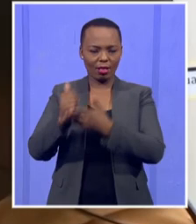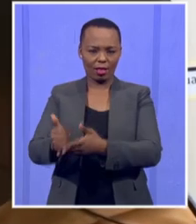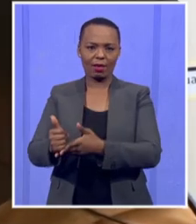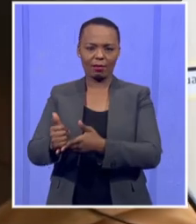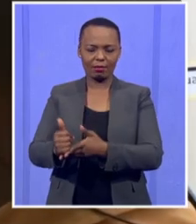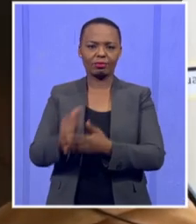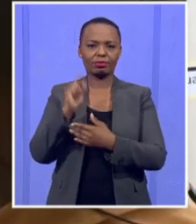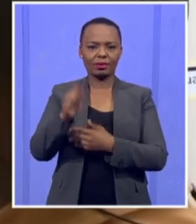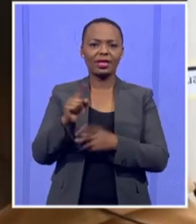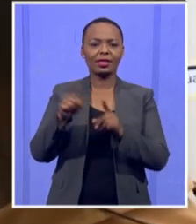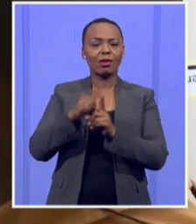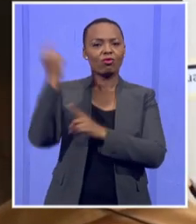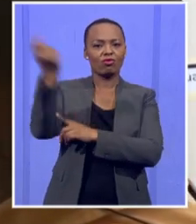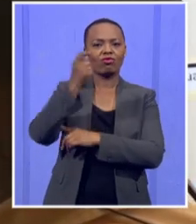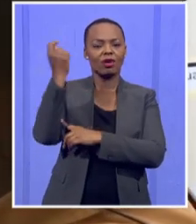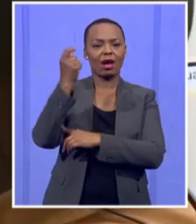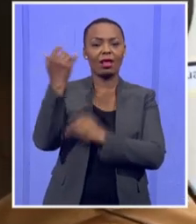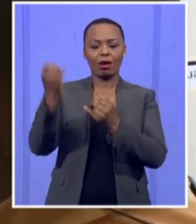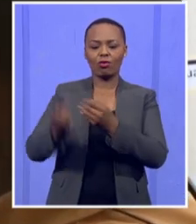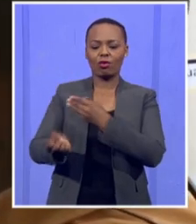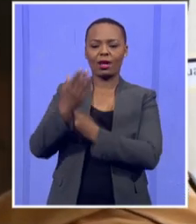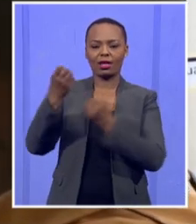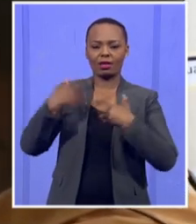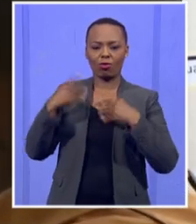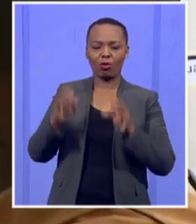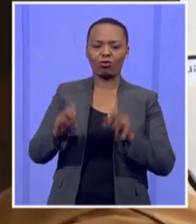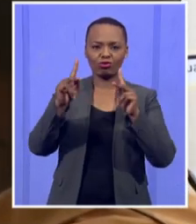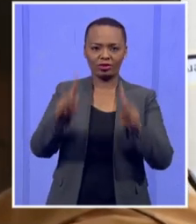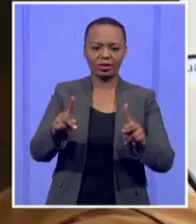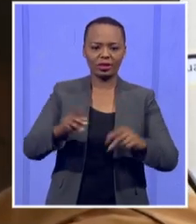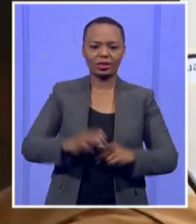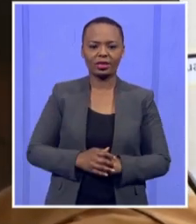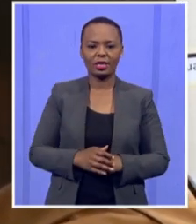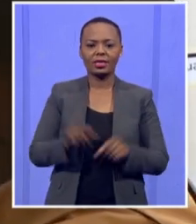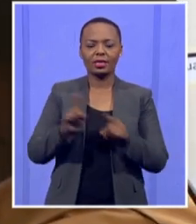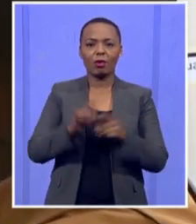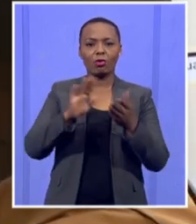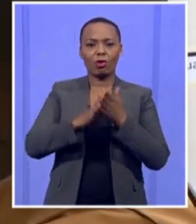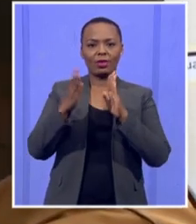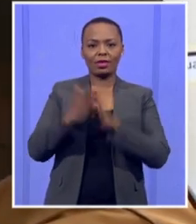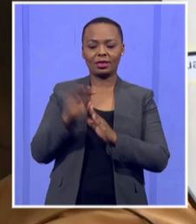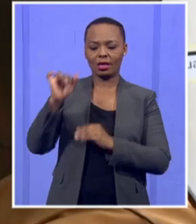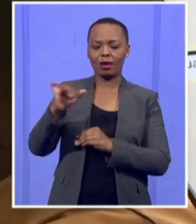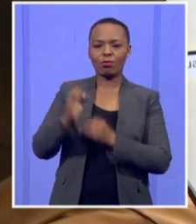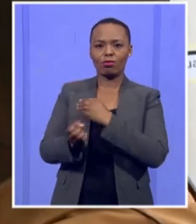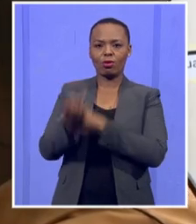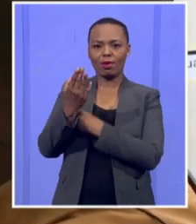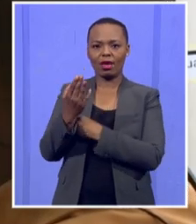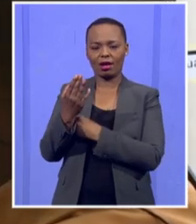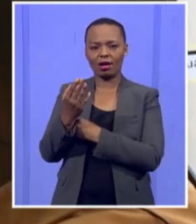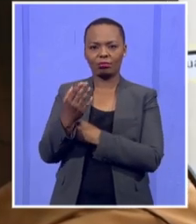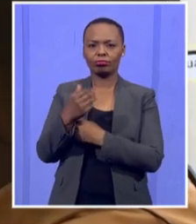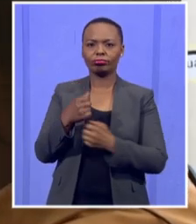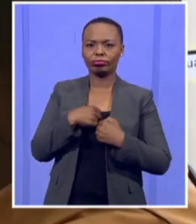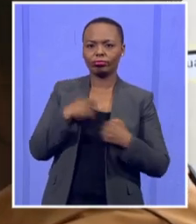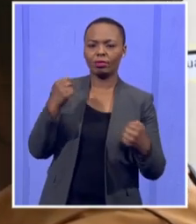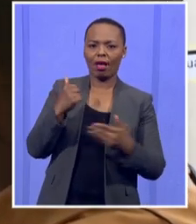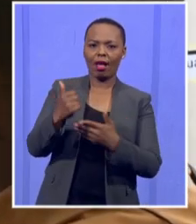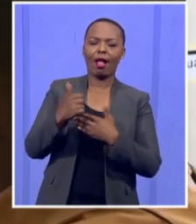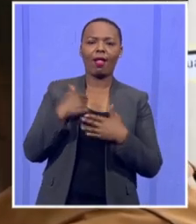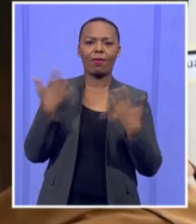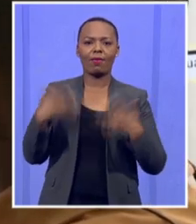and Mpumalanga has given me the opportunity, and the community of Mpumalanga has opened up and helped us